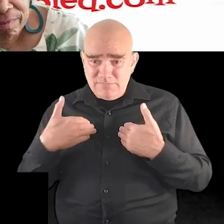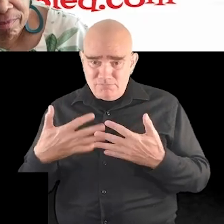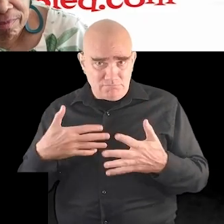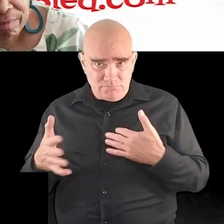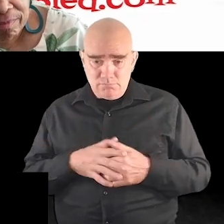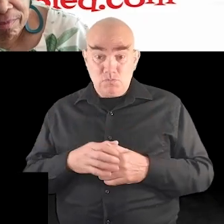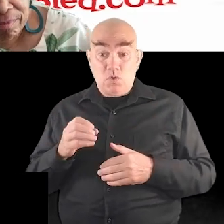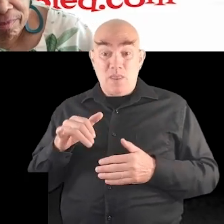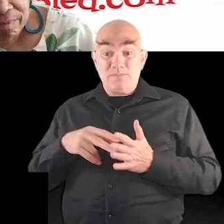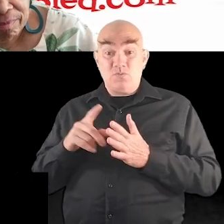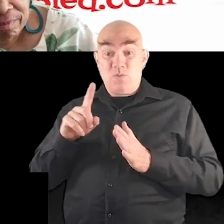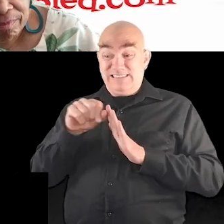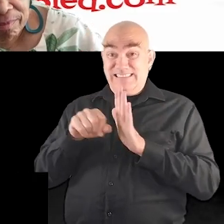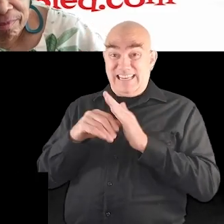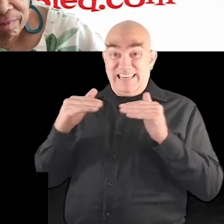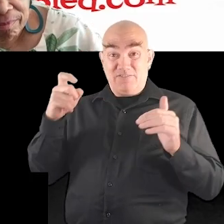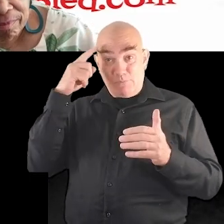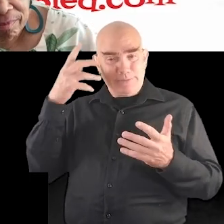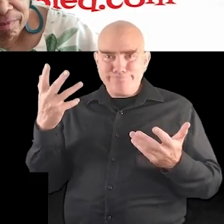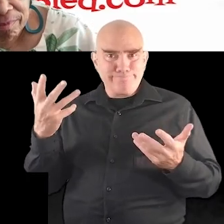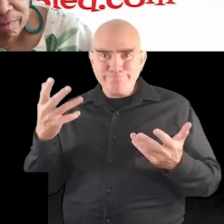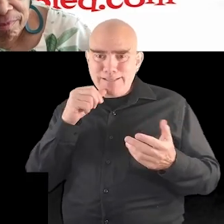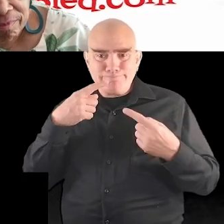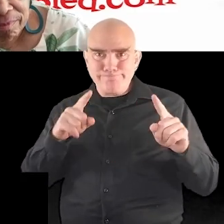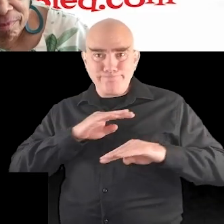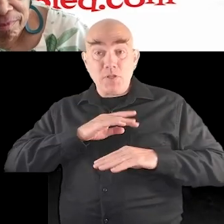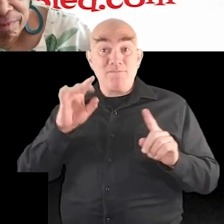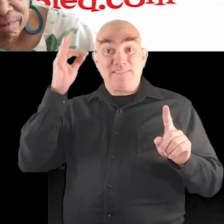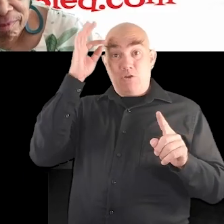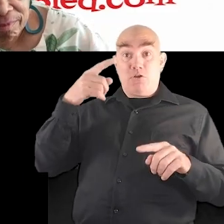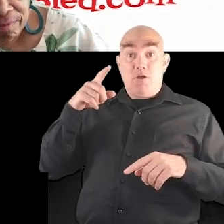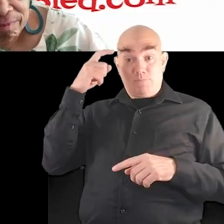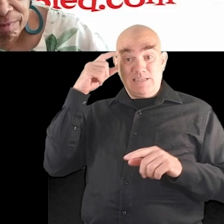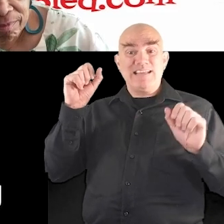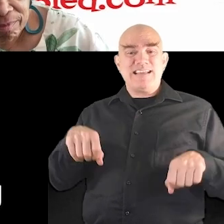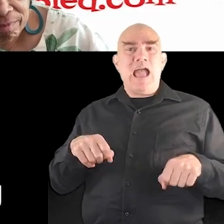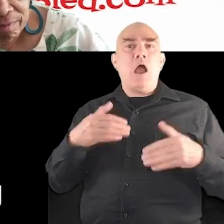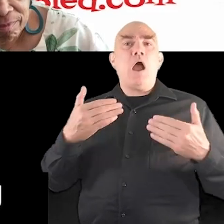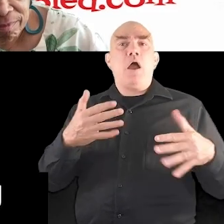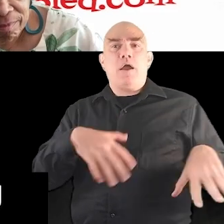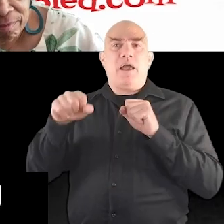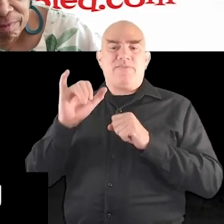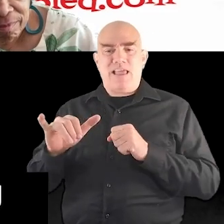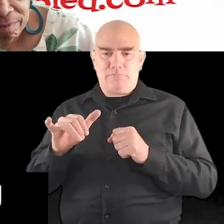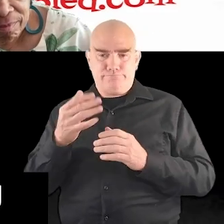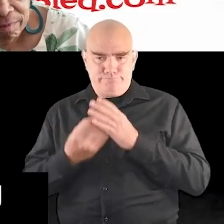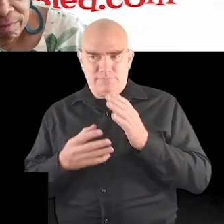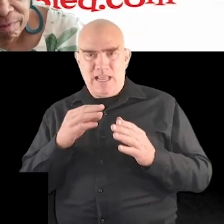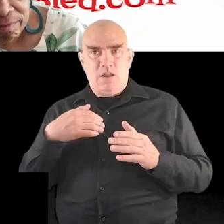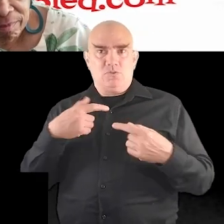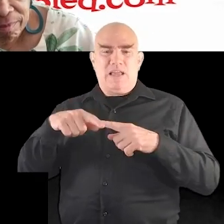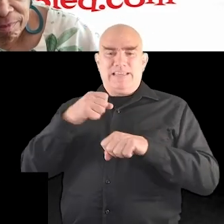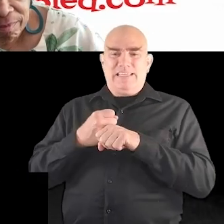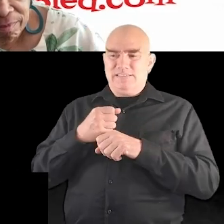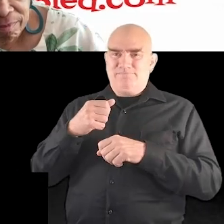insurance status. So this means where the state level governments fall short, the federal government would then pick up. And I'm also trying to